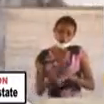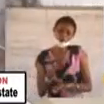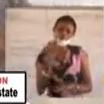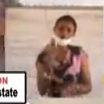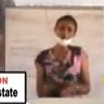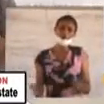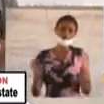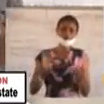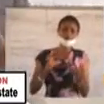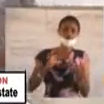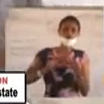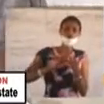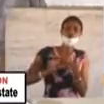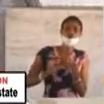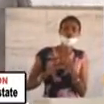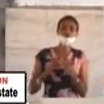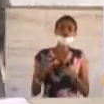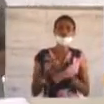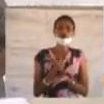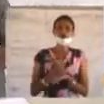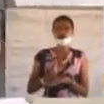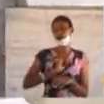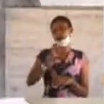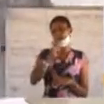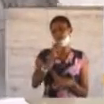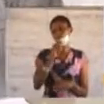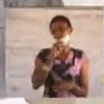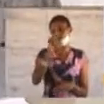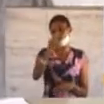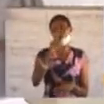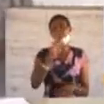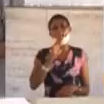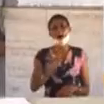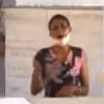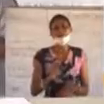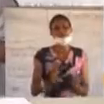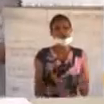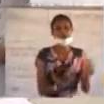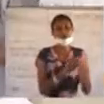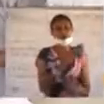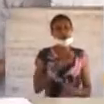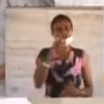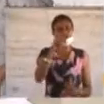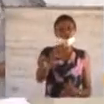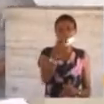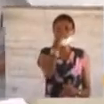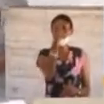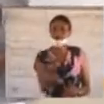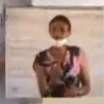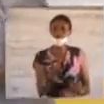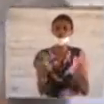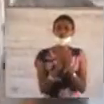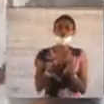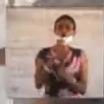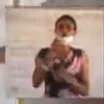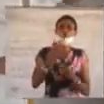dancing. They can't do it without the use of drug. So some of these things we have just